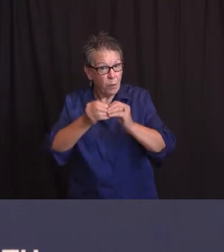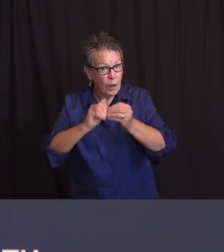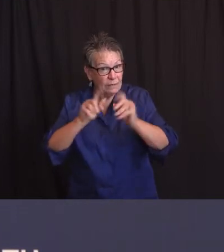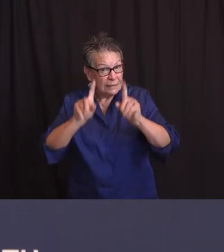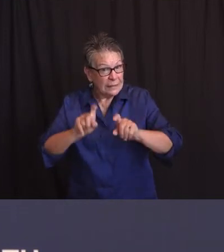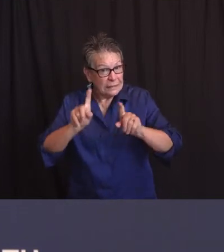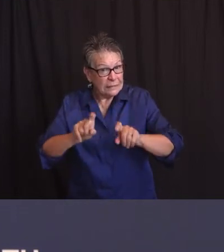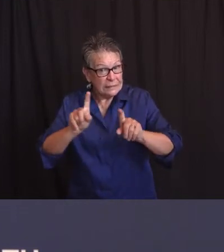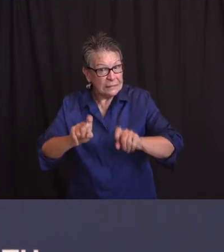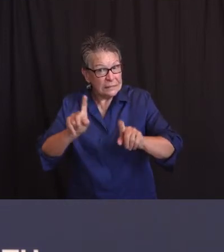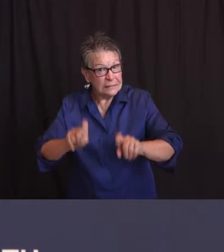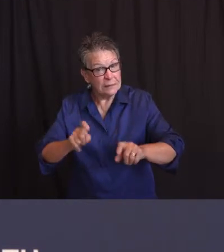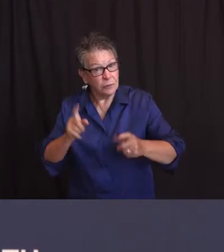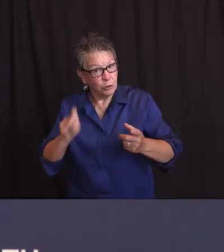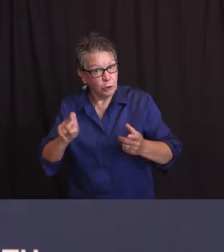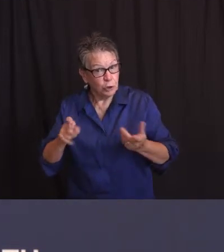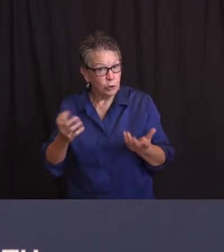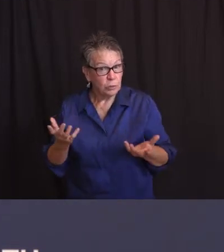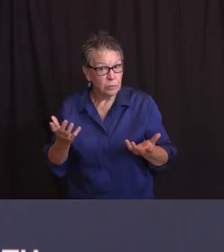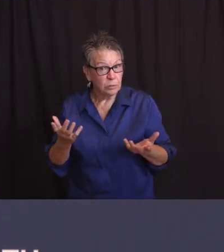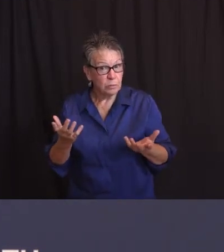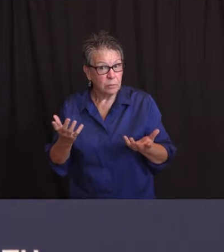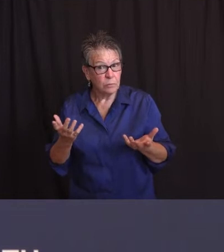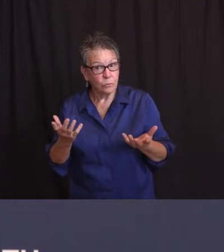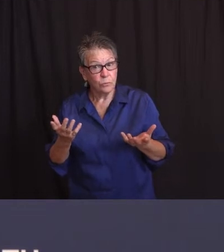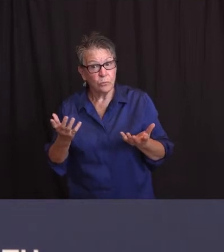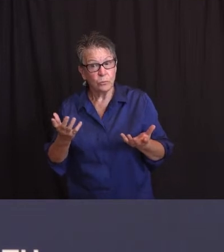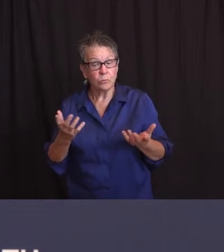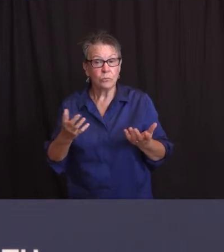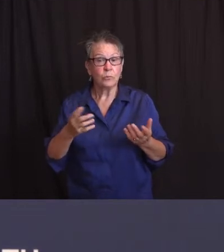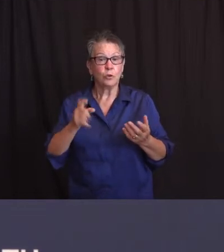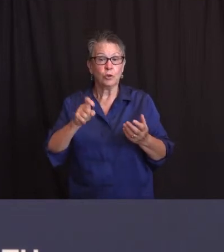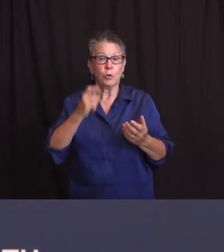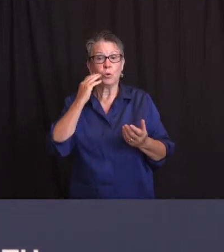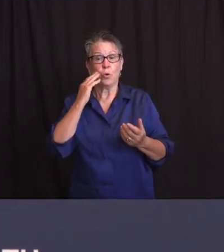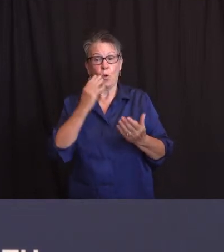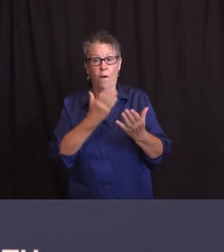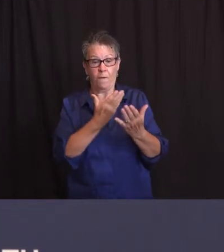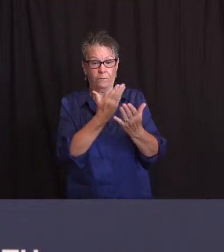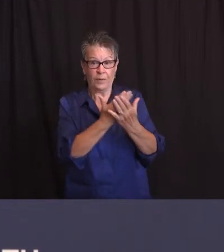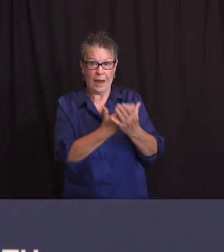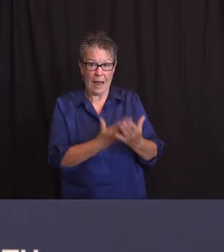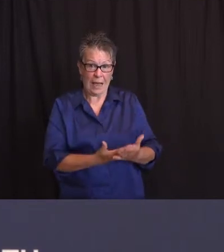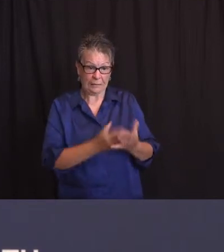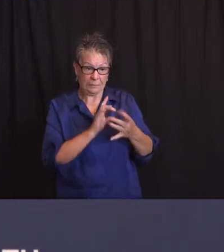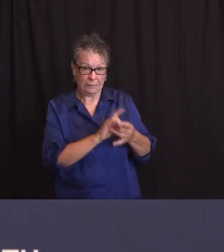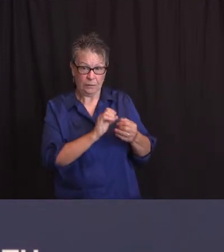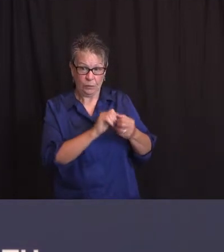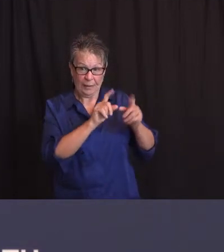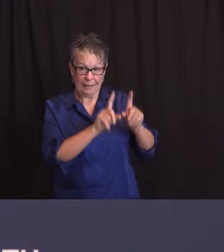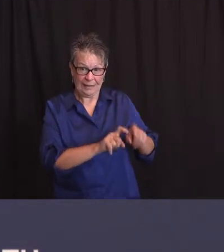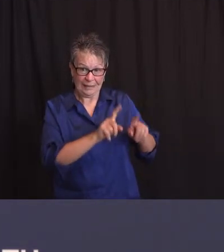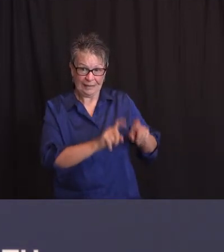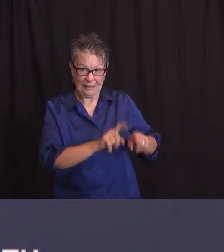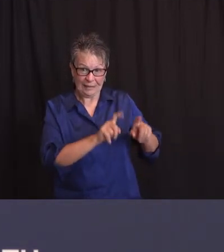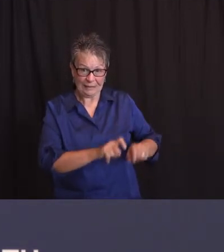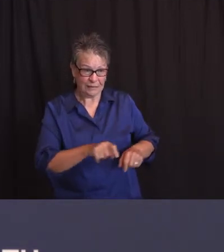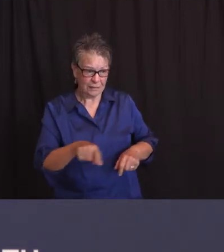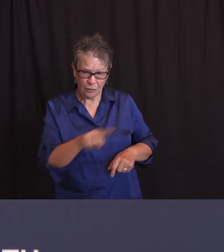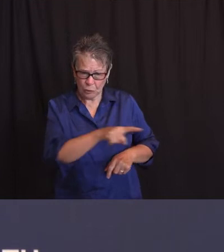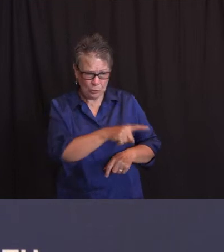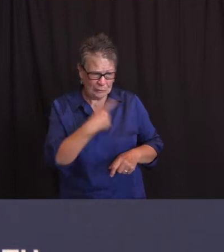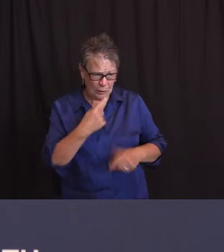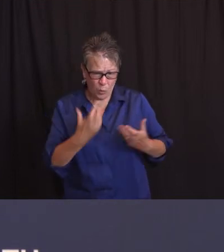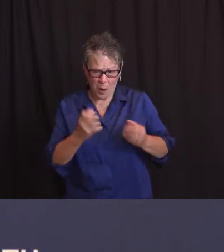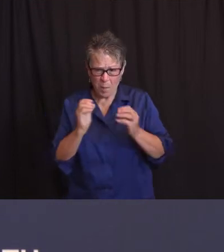then you can make more intelligent decisions. When you say we want to get testing up, is that, that's less that we don't have enough capacity or that we don't have